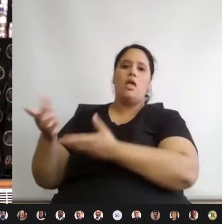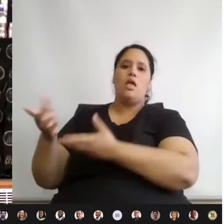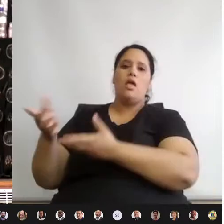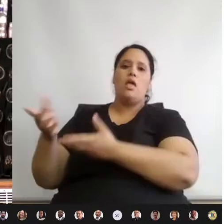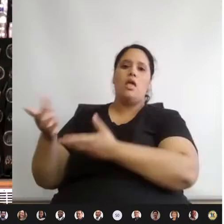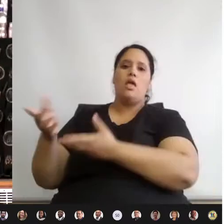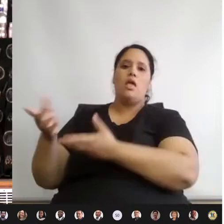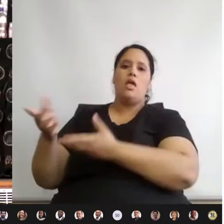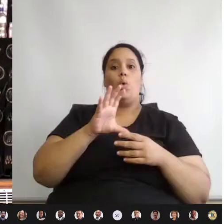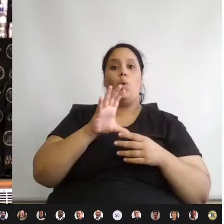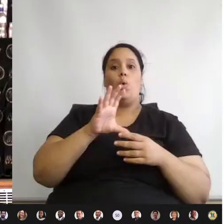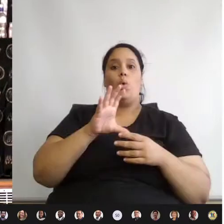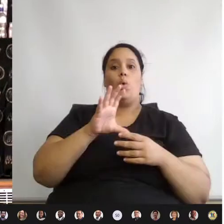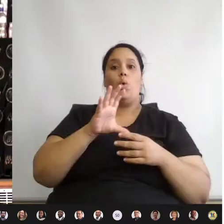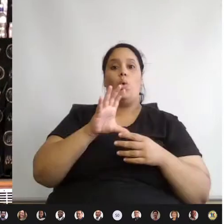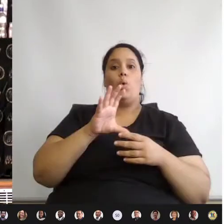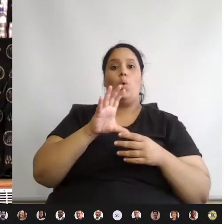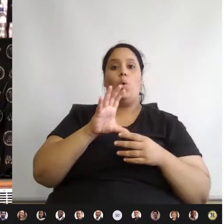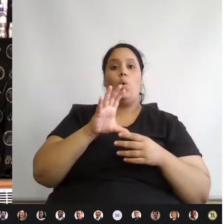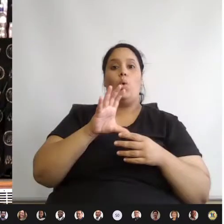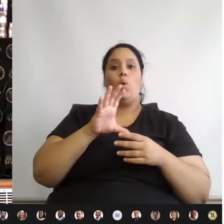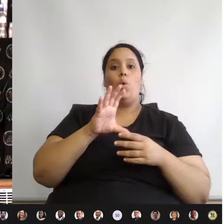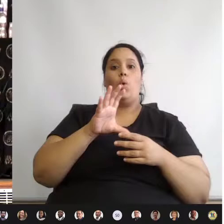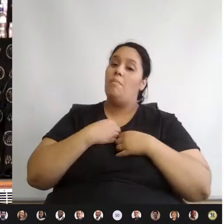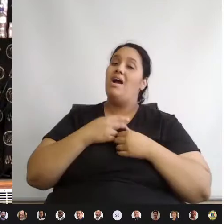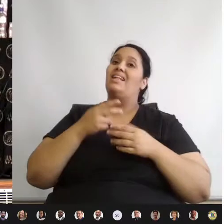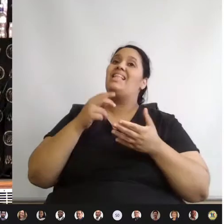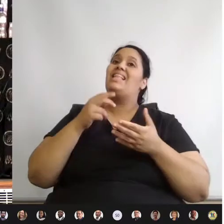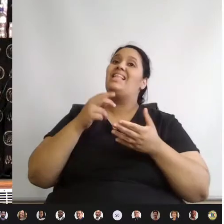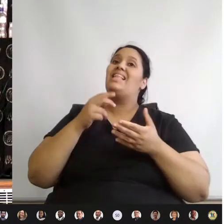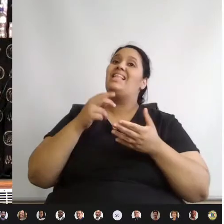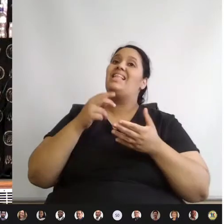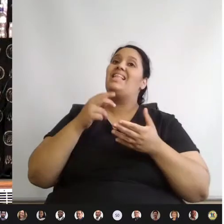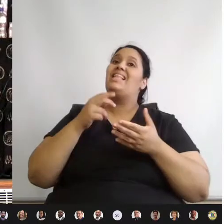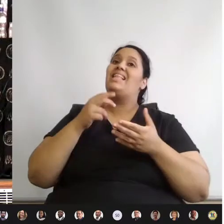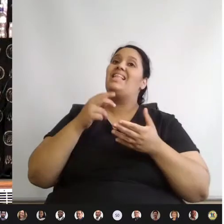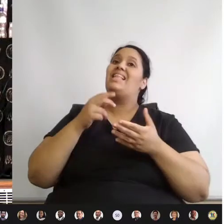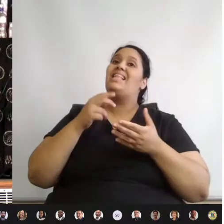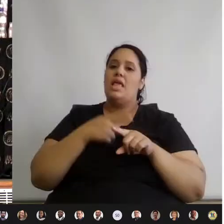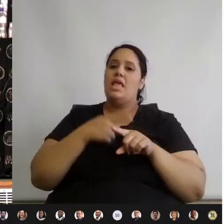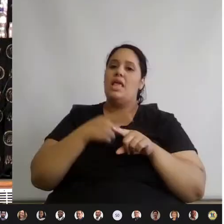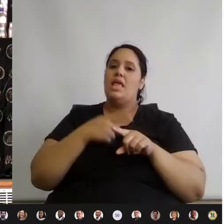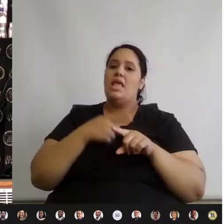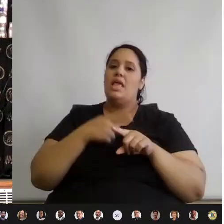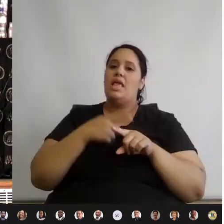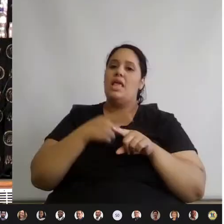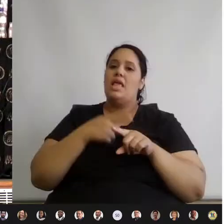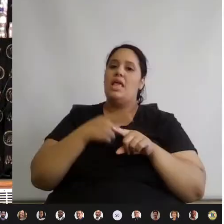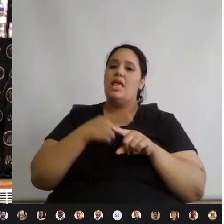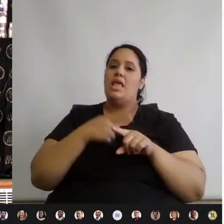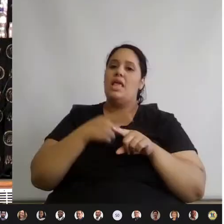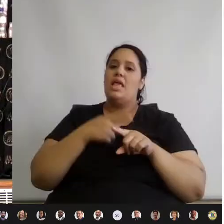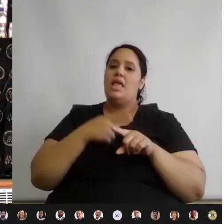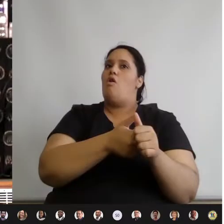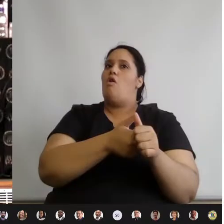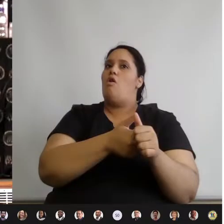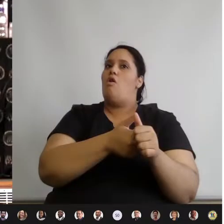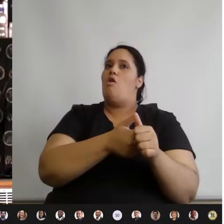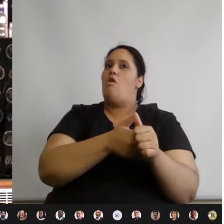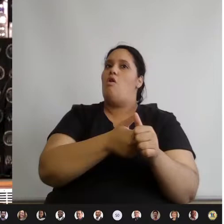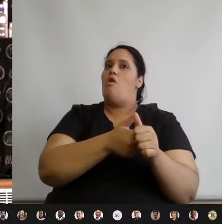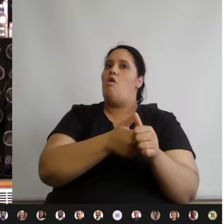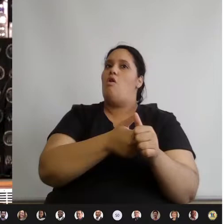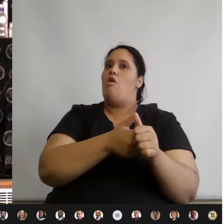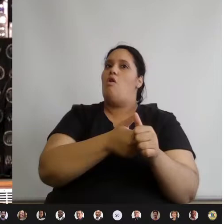own, but through a lease finally, and even that lease agreement is not adhered to because the ANC do not believe in